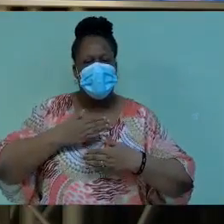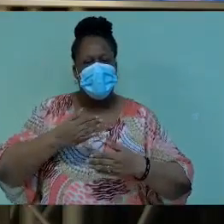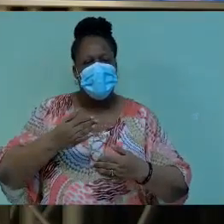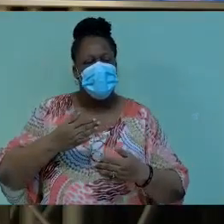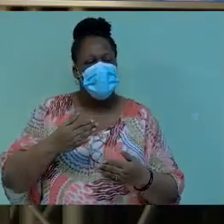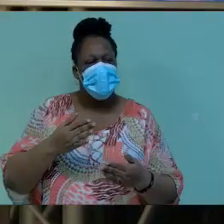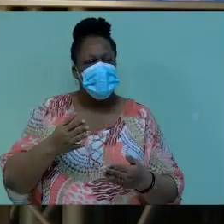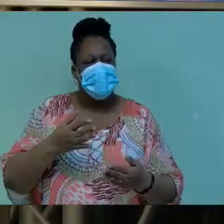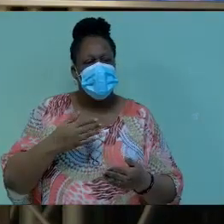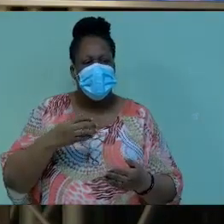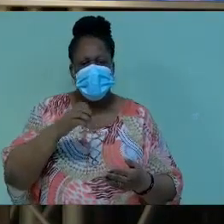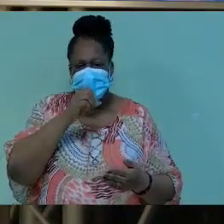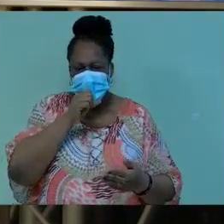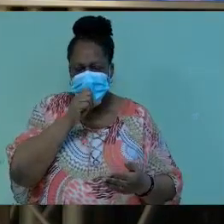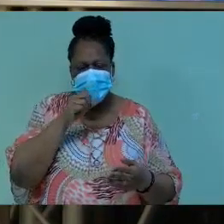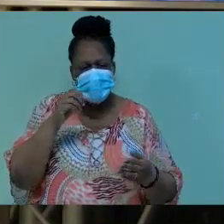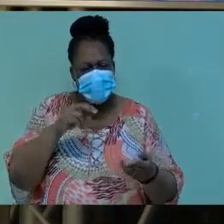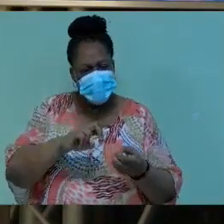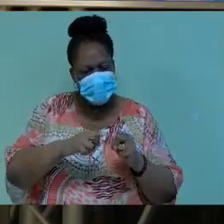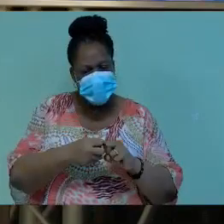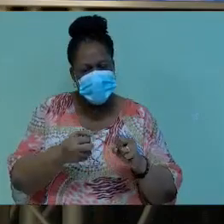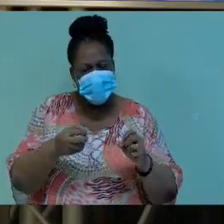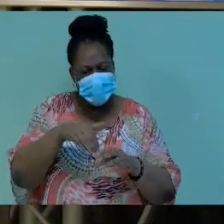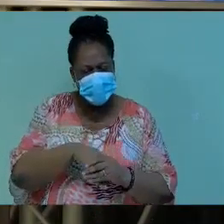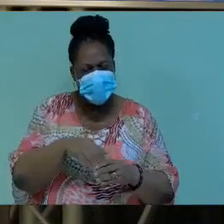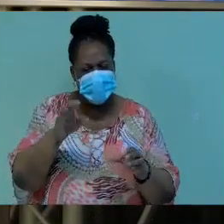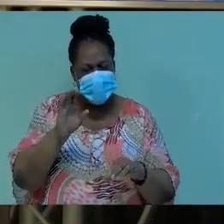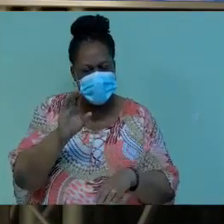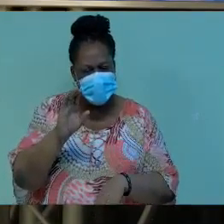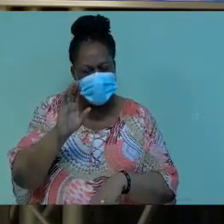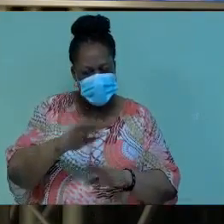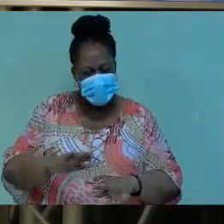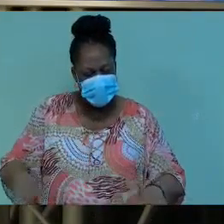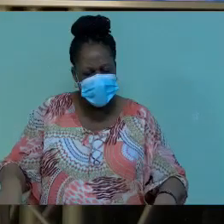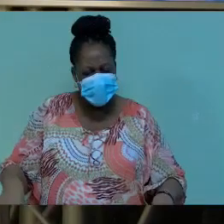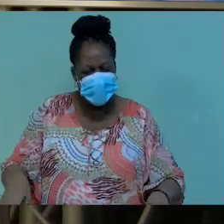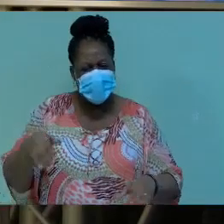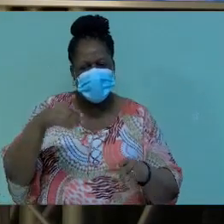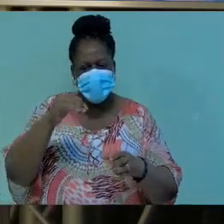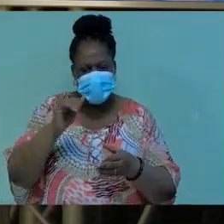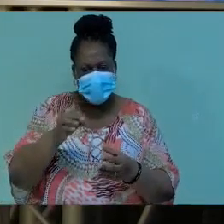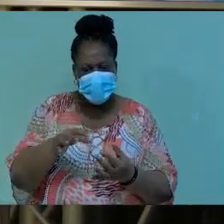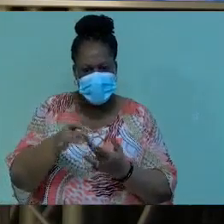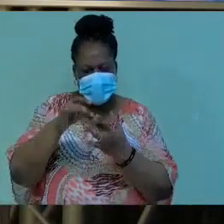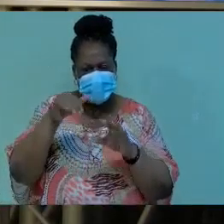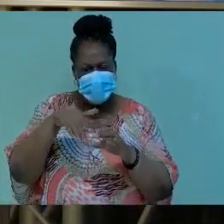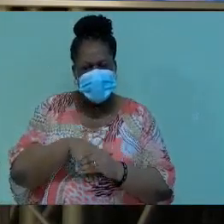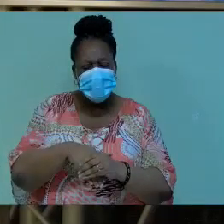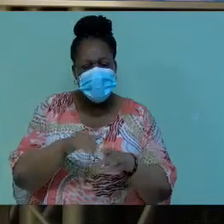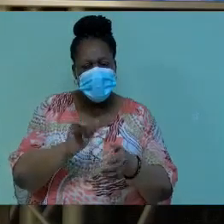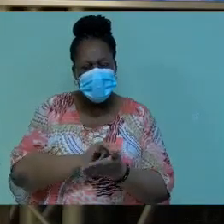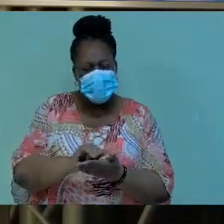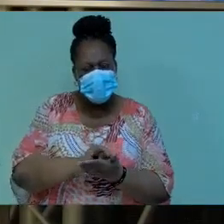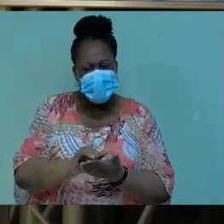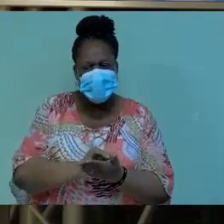New York. Can you enlighten me on this new development? Dr.